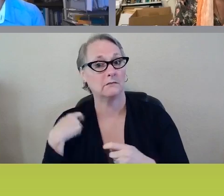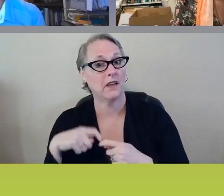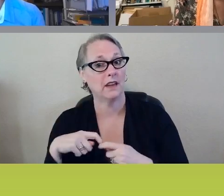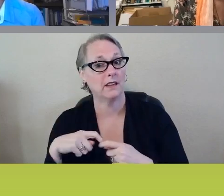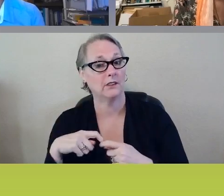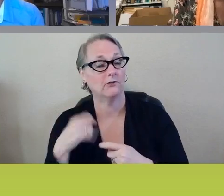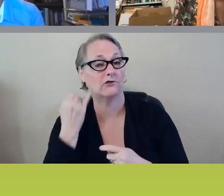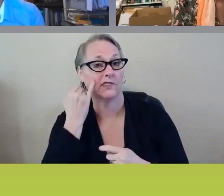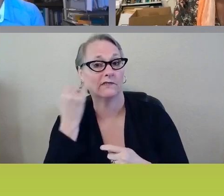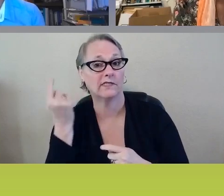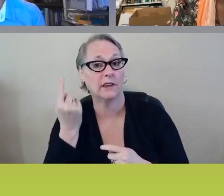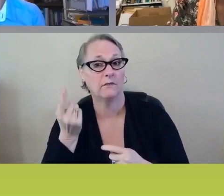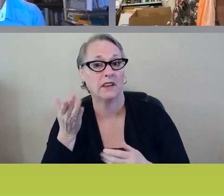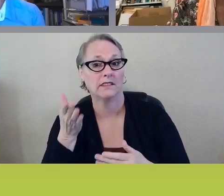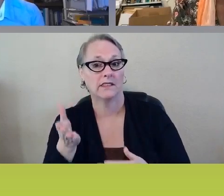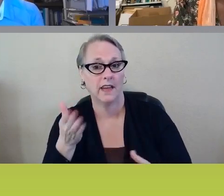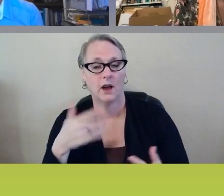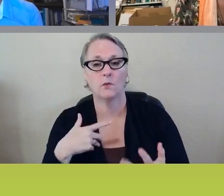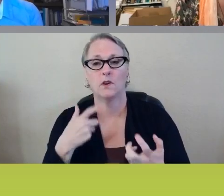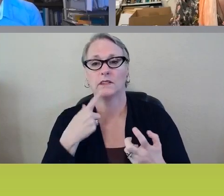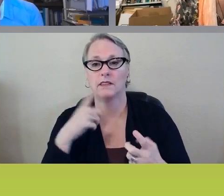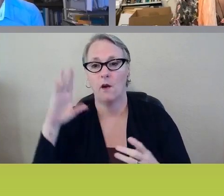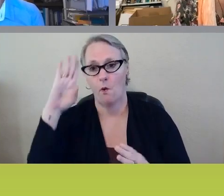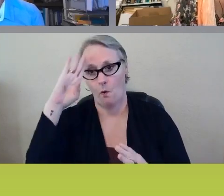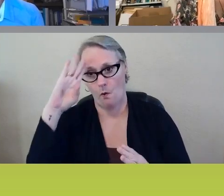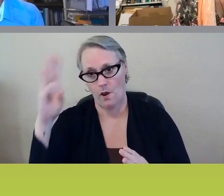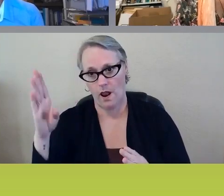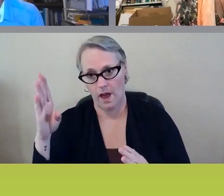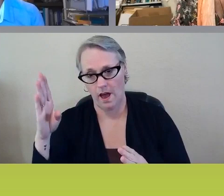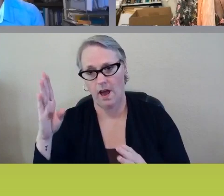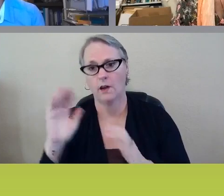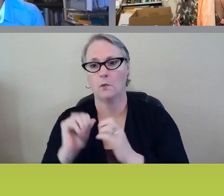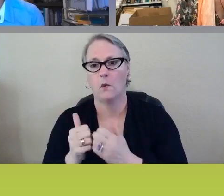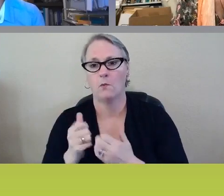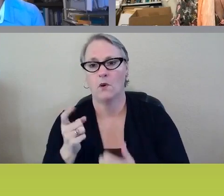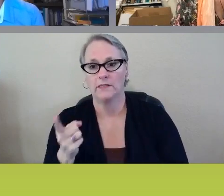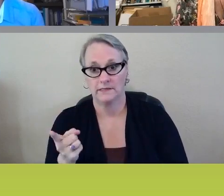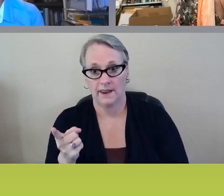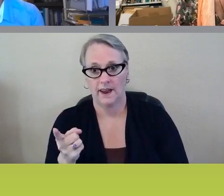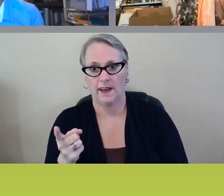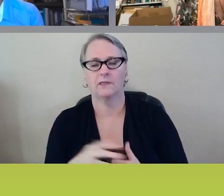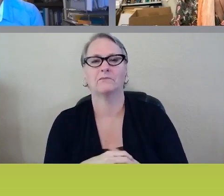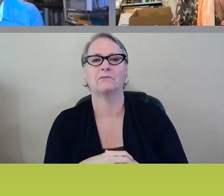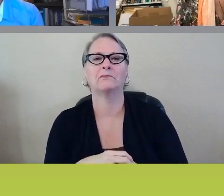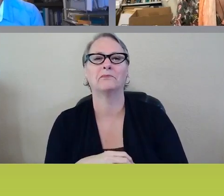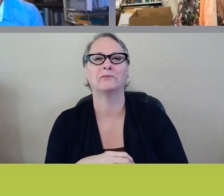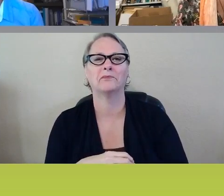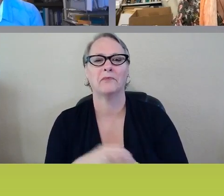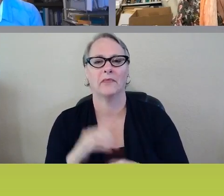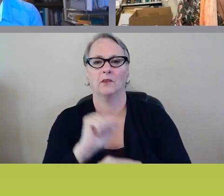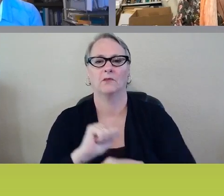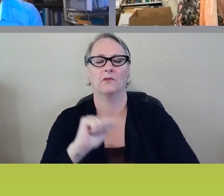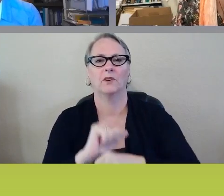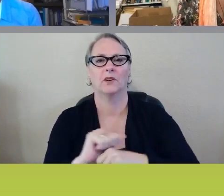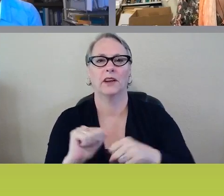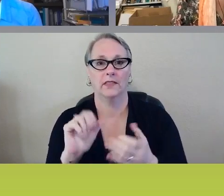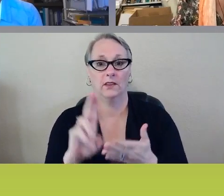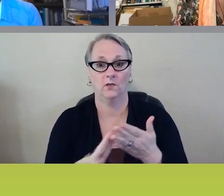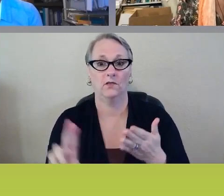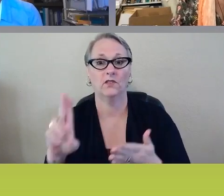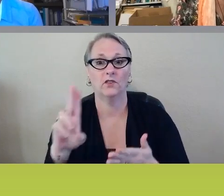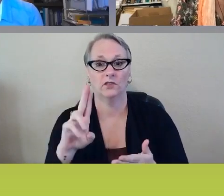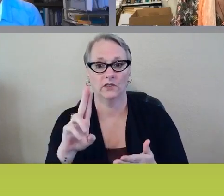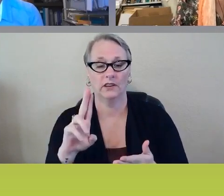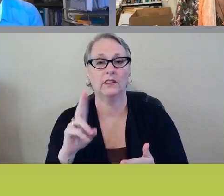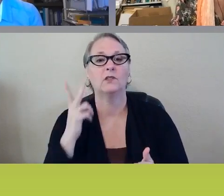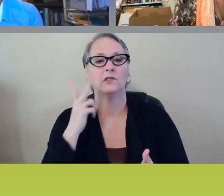like to say, hola, ¿cómo está? And I work at the university, so you see me in